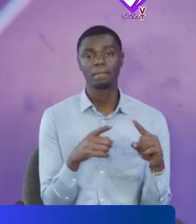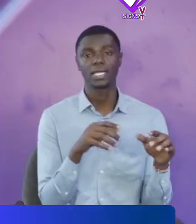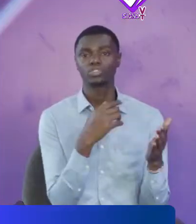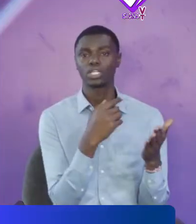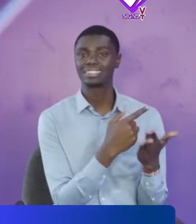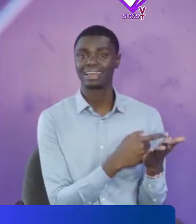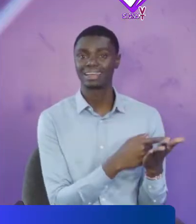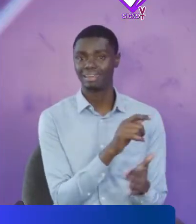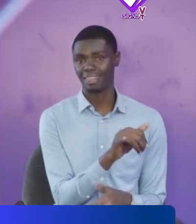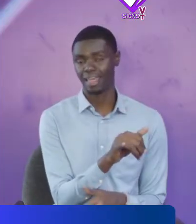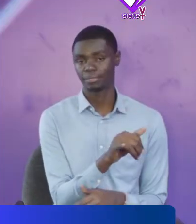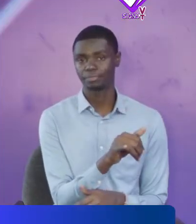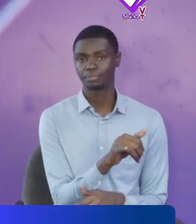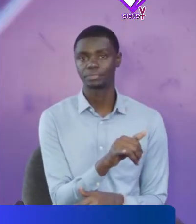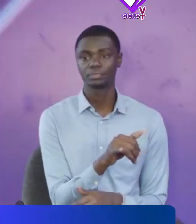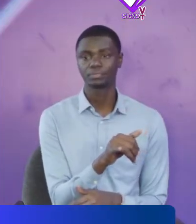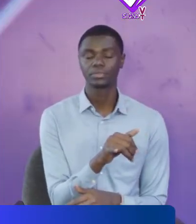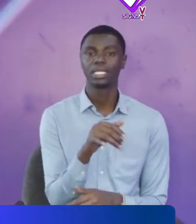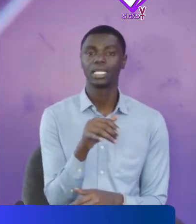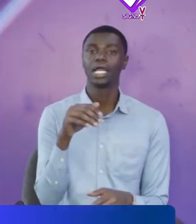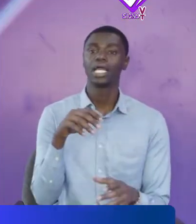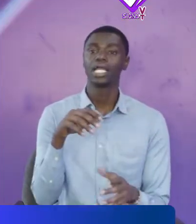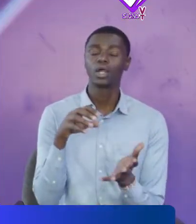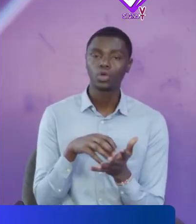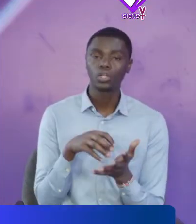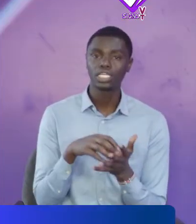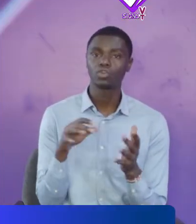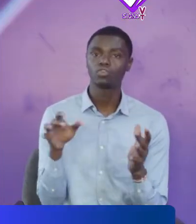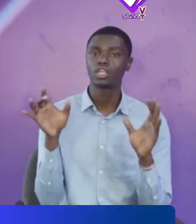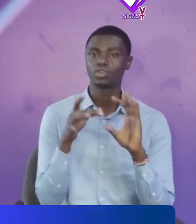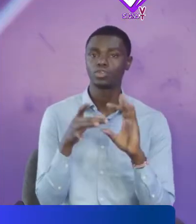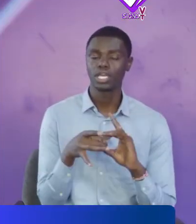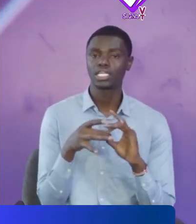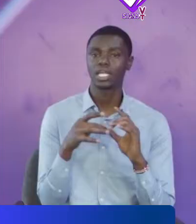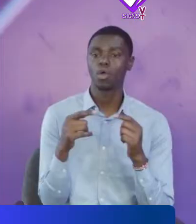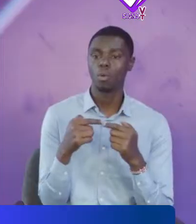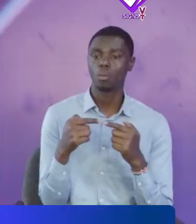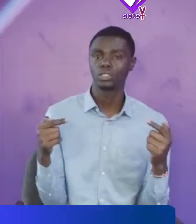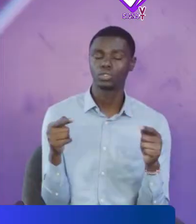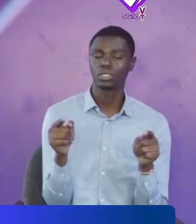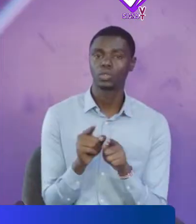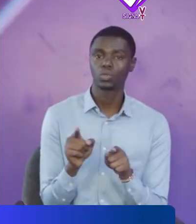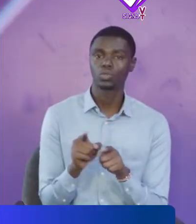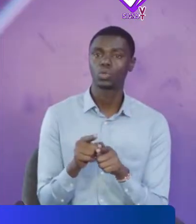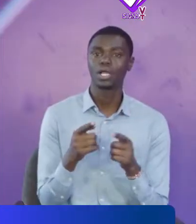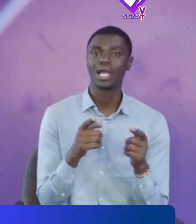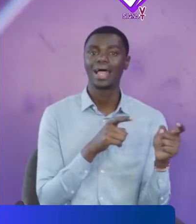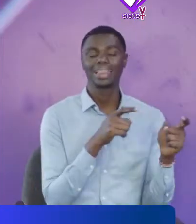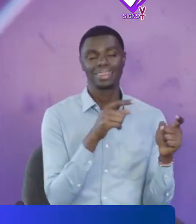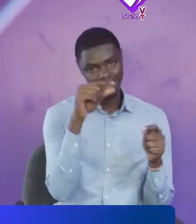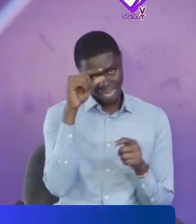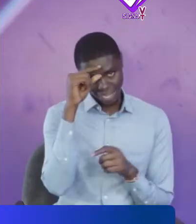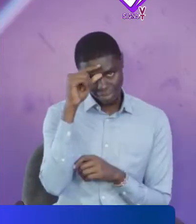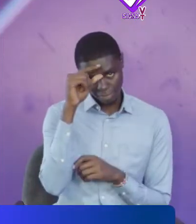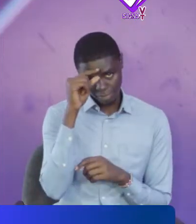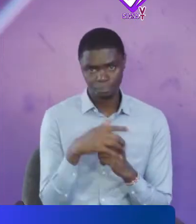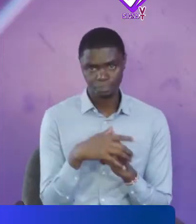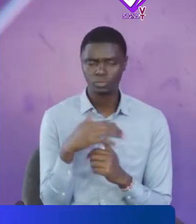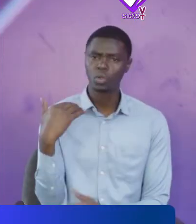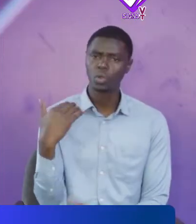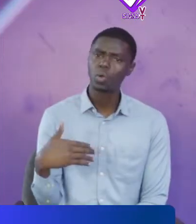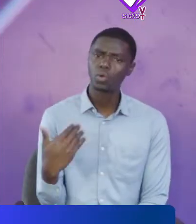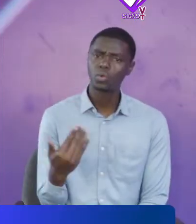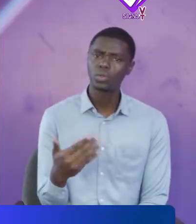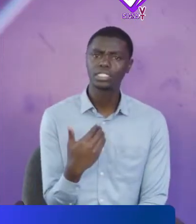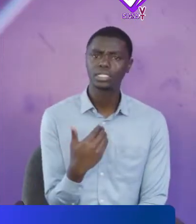discussion just to discuss this again in the context of united opposition and the ruling government at the moment. So they have always been used as